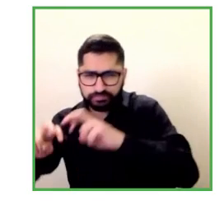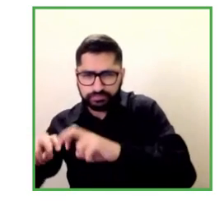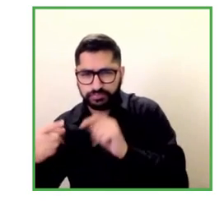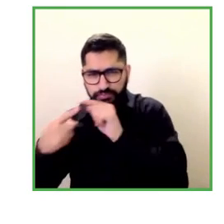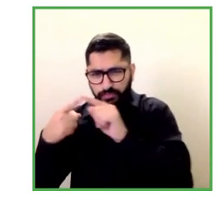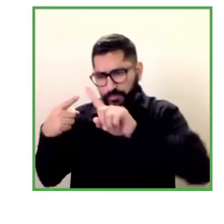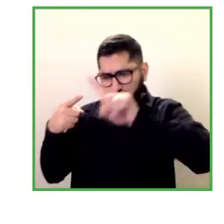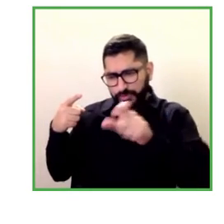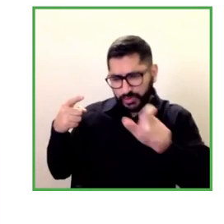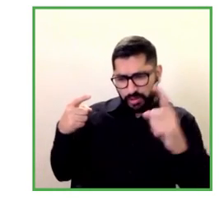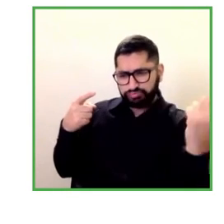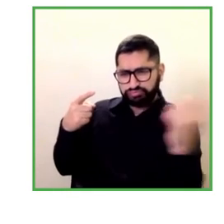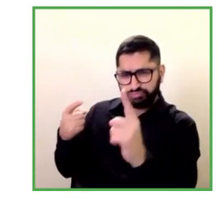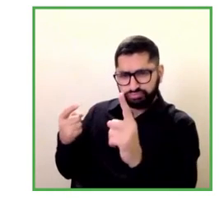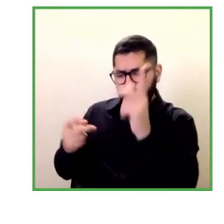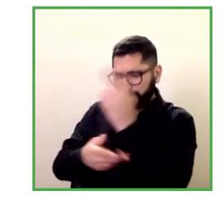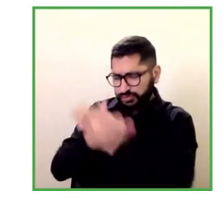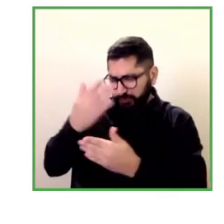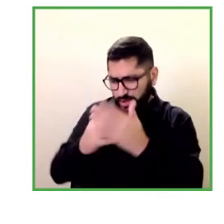but since